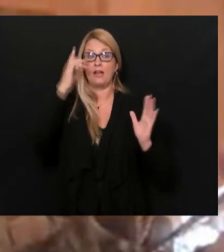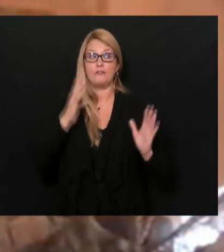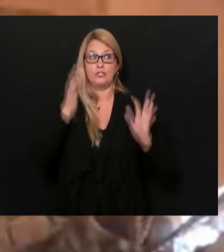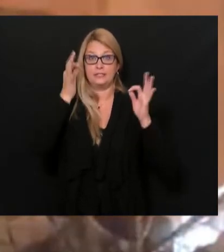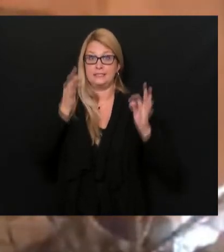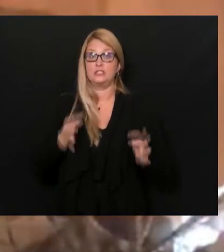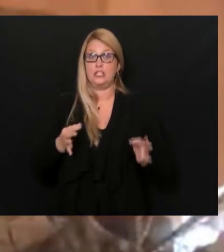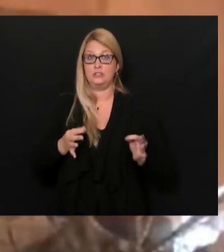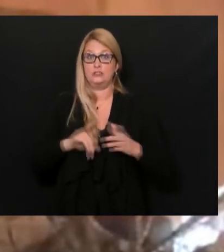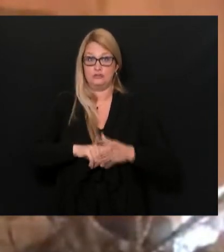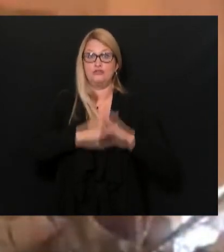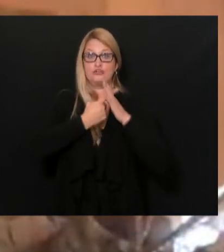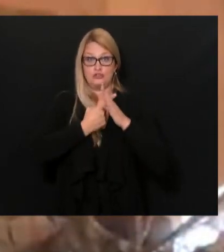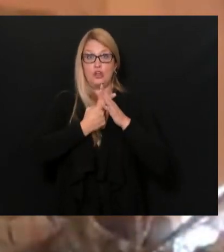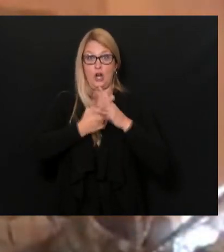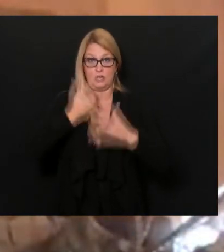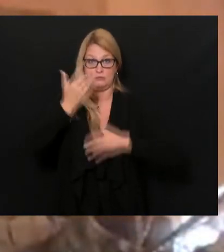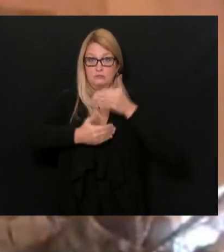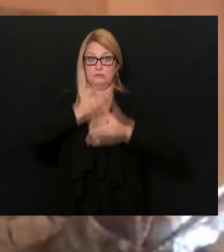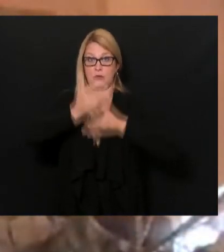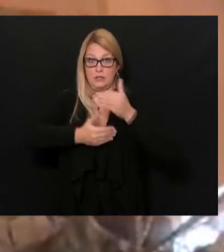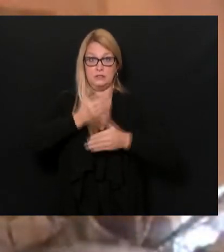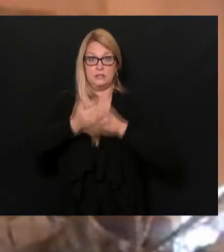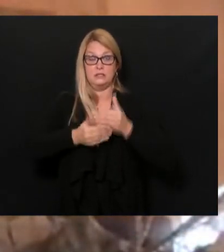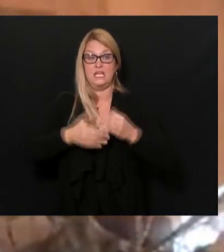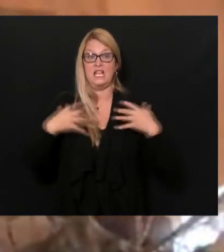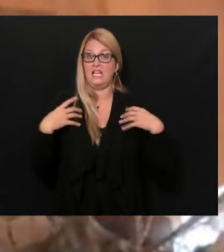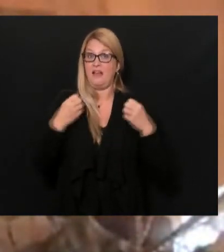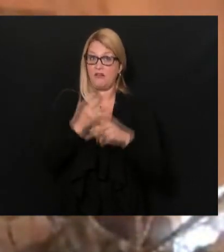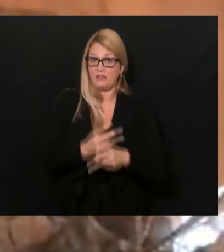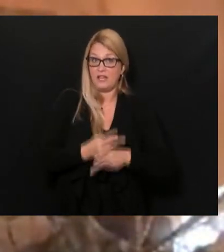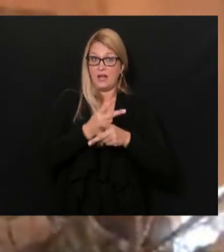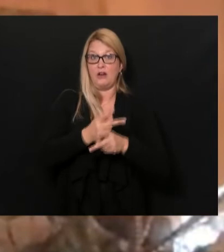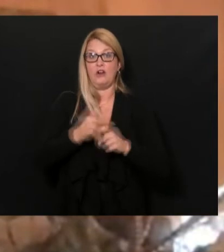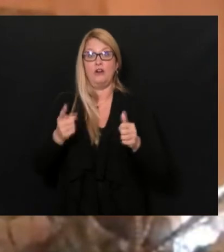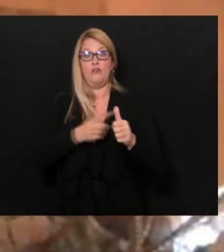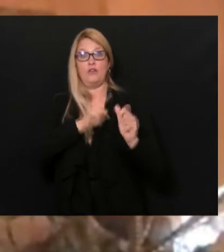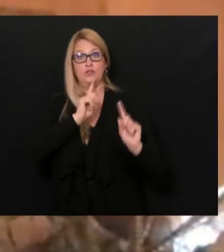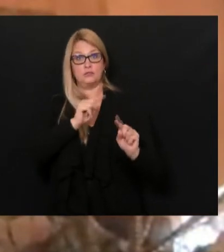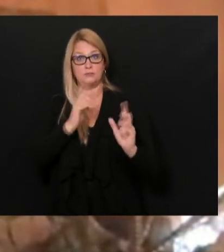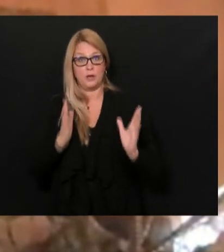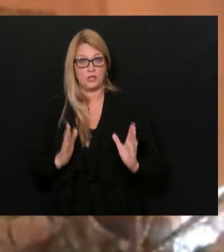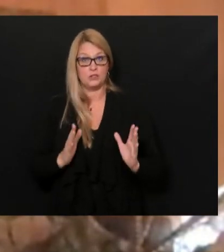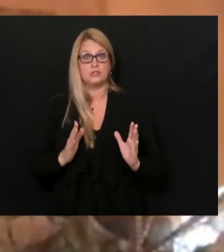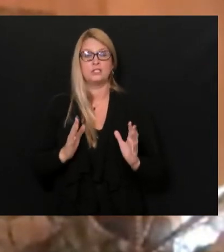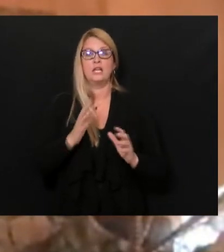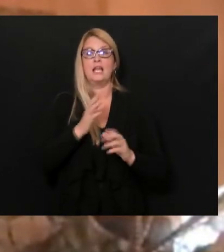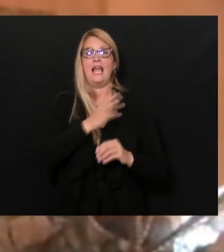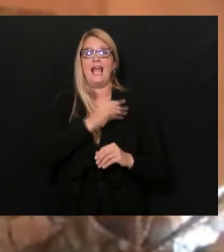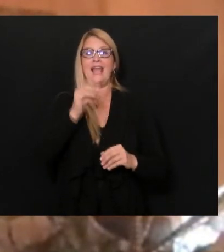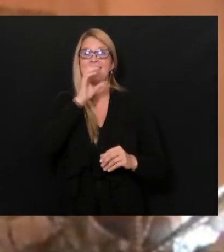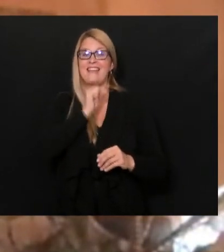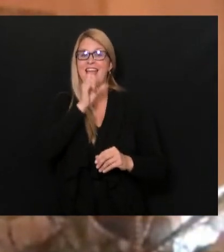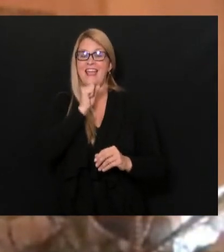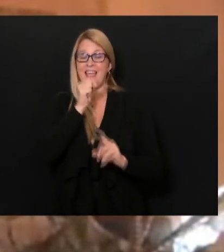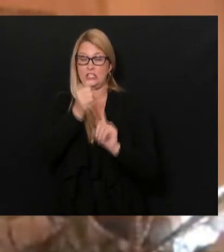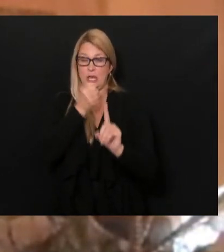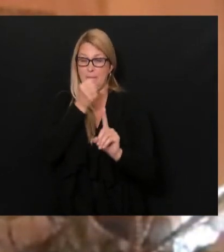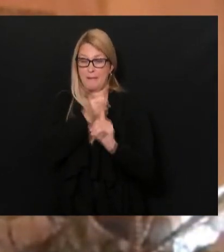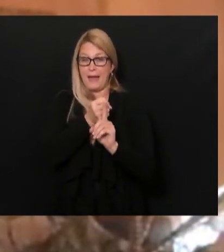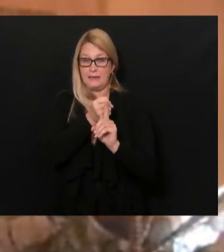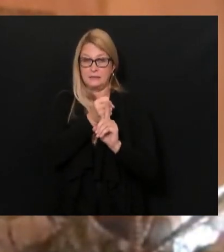get these vital industry sectors, healthcare sectors, first responders, but also start to really think about that age impact,